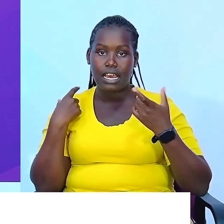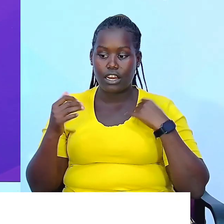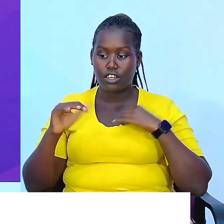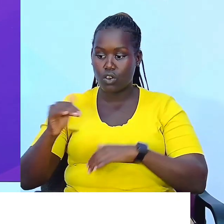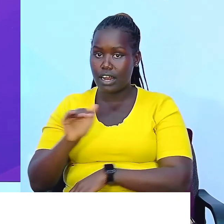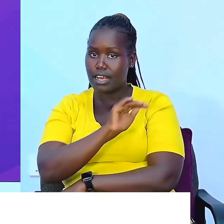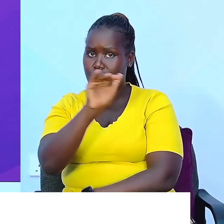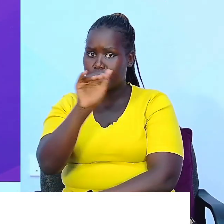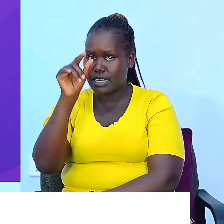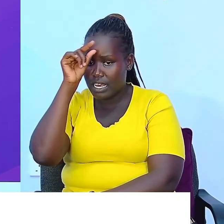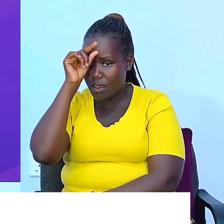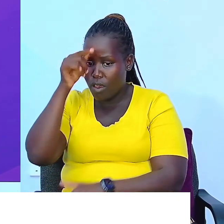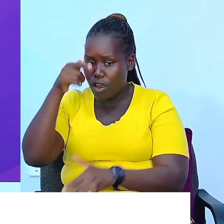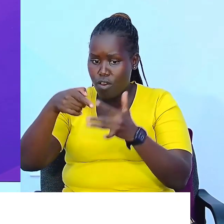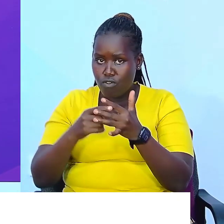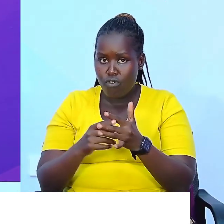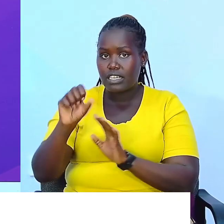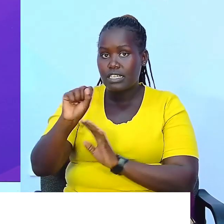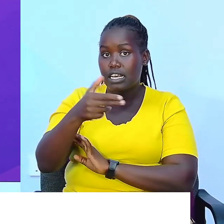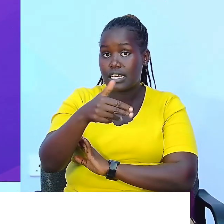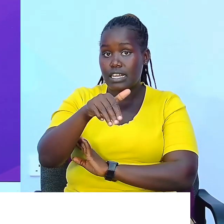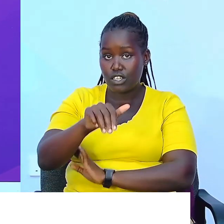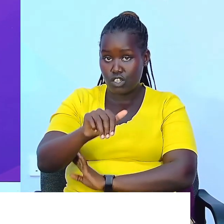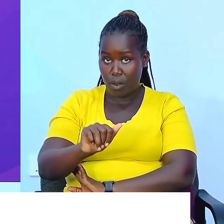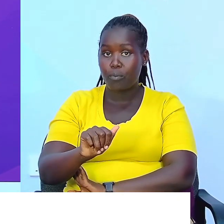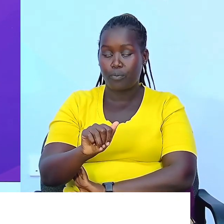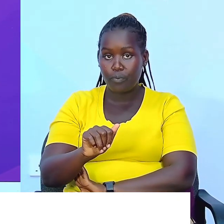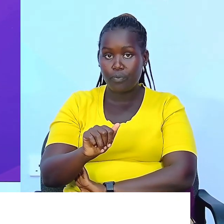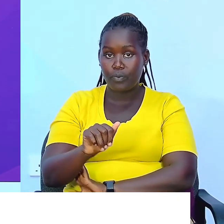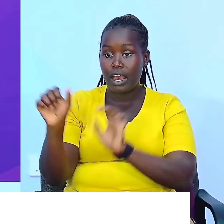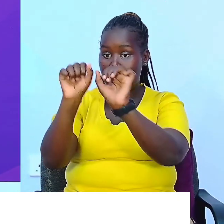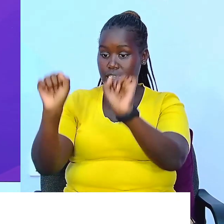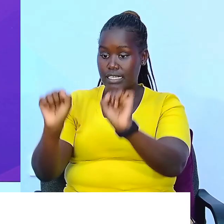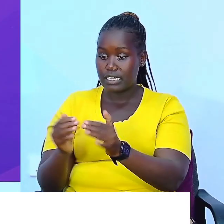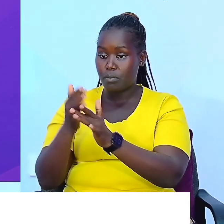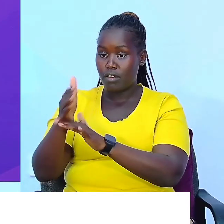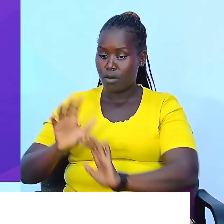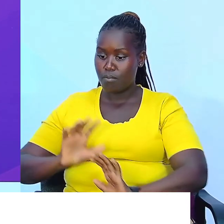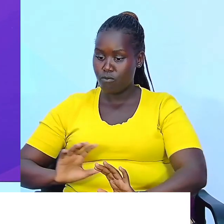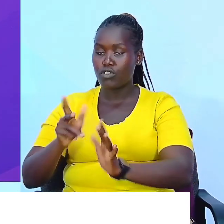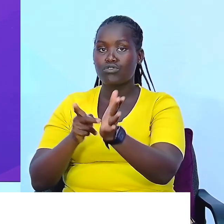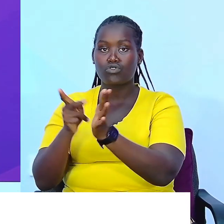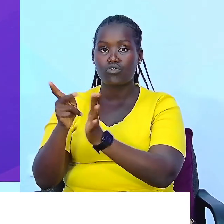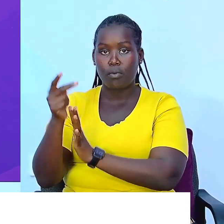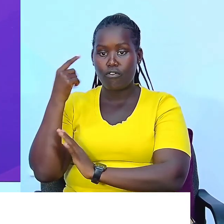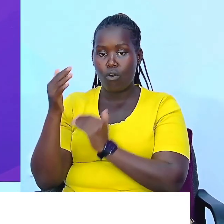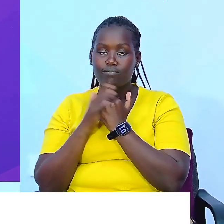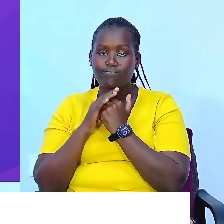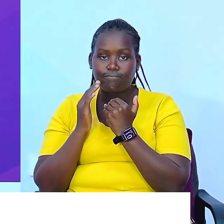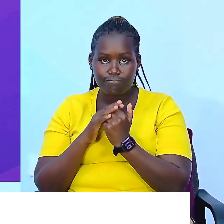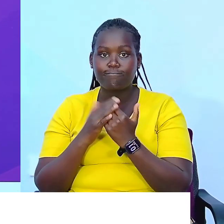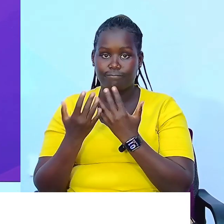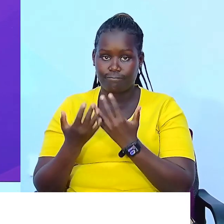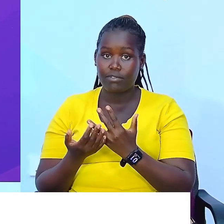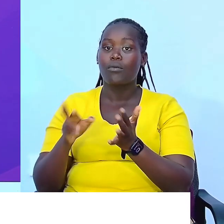the government to fix the Social Health Authority system after being forced to pay for treatment despite